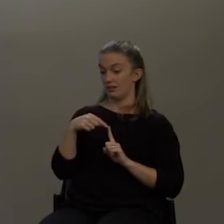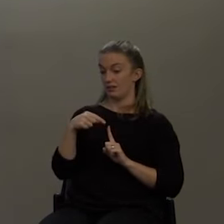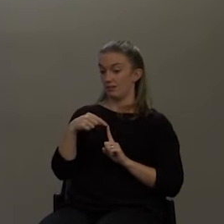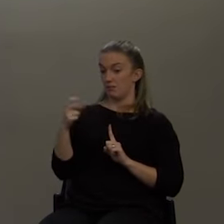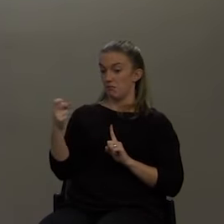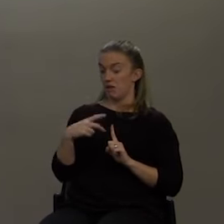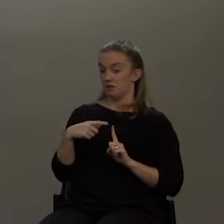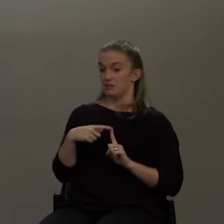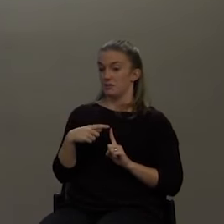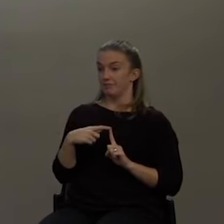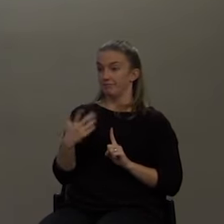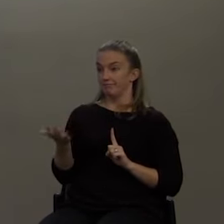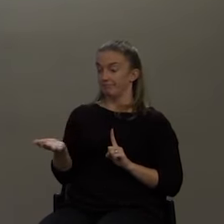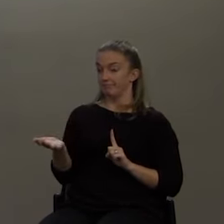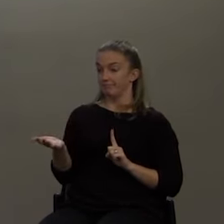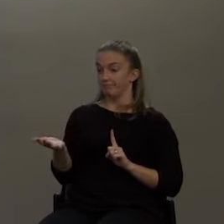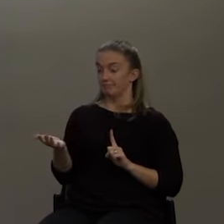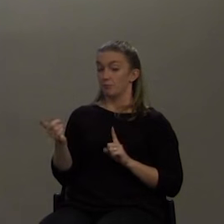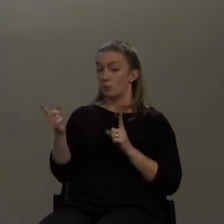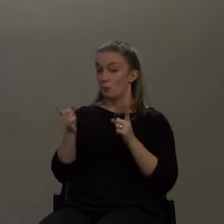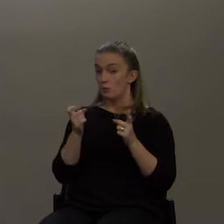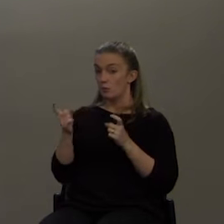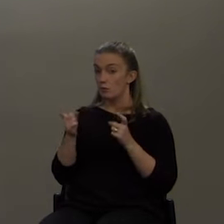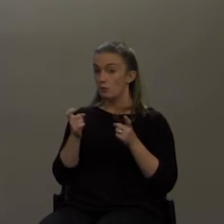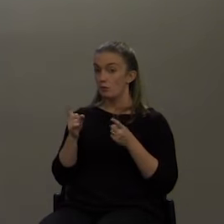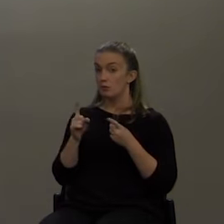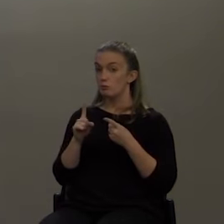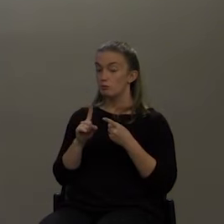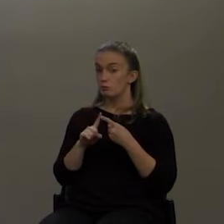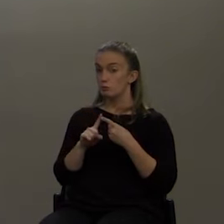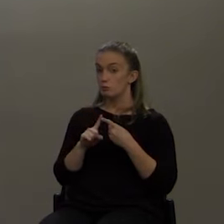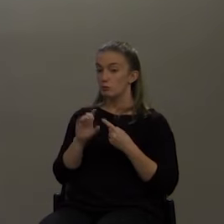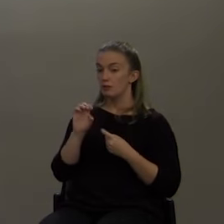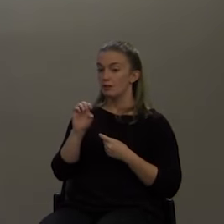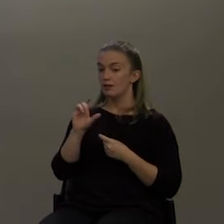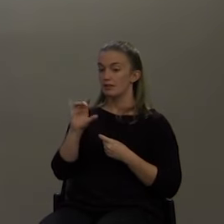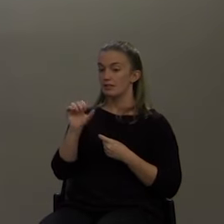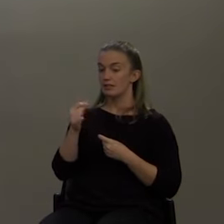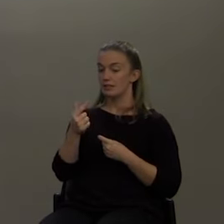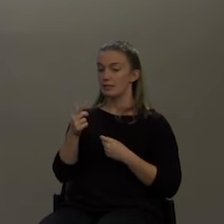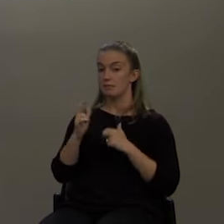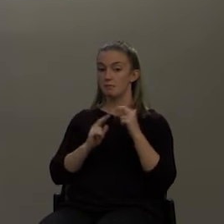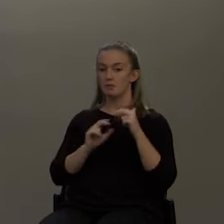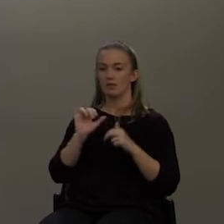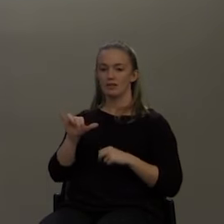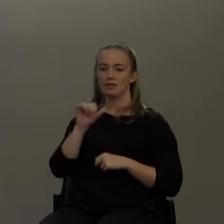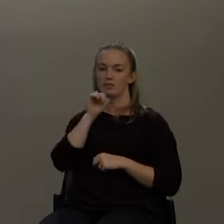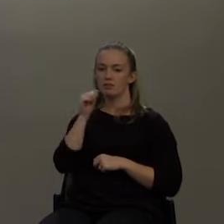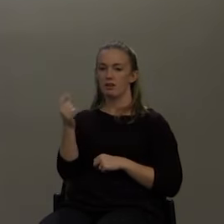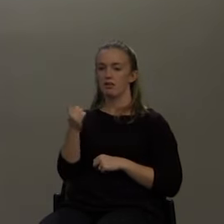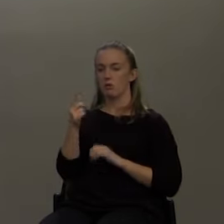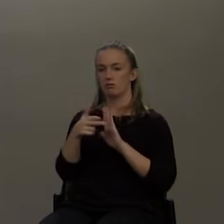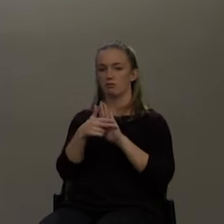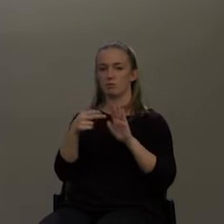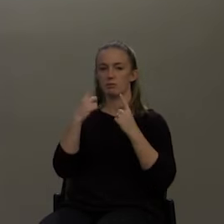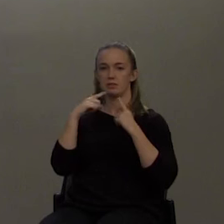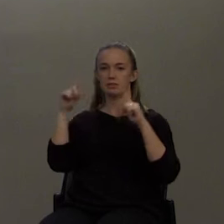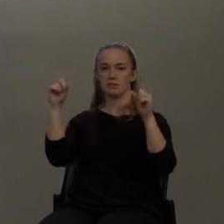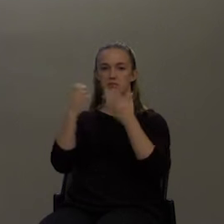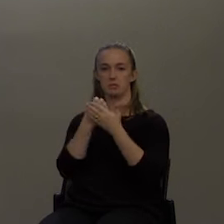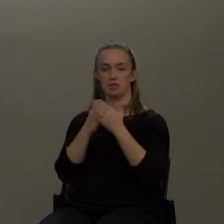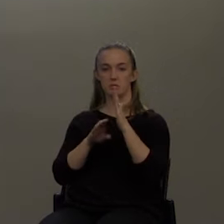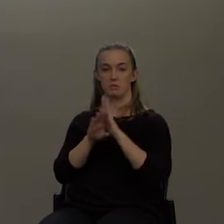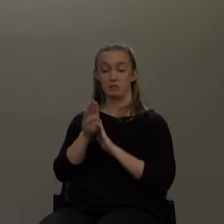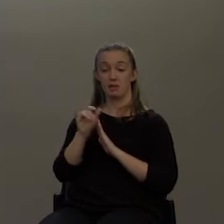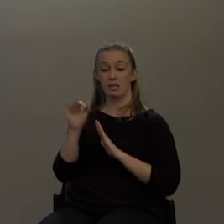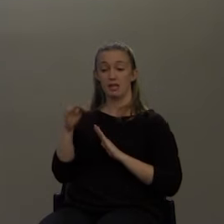that goes back to the fact that recruitment into an existing building also is something that isn't always considered successful economic development. And if I have